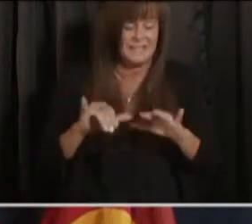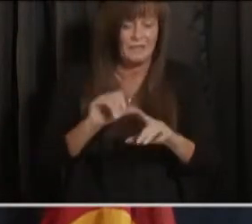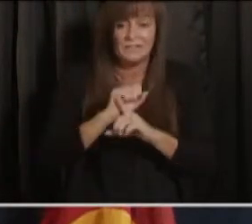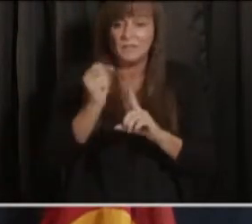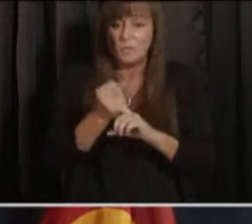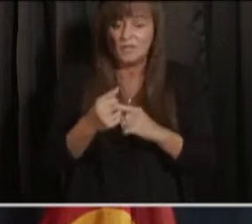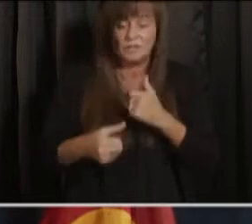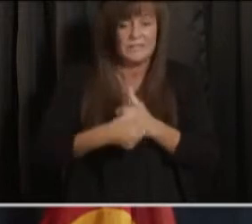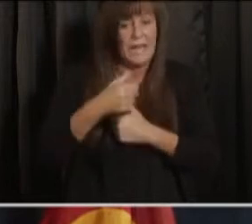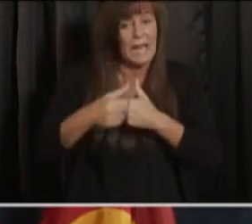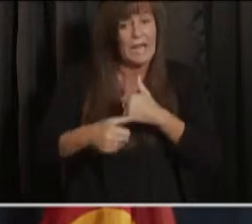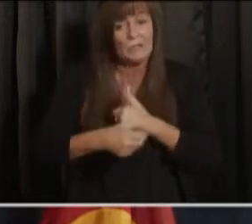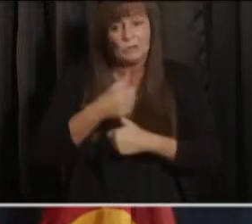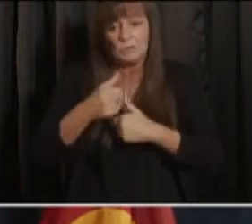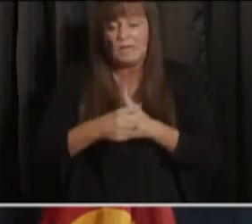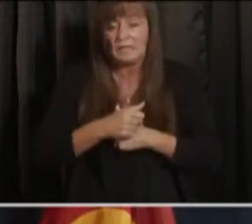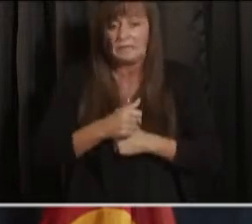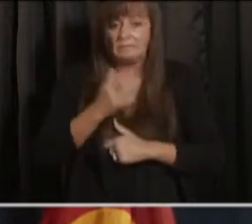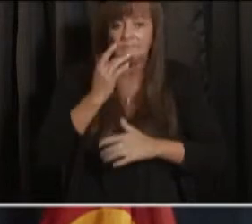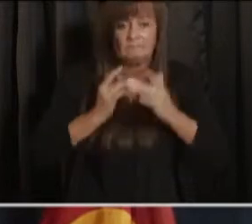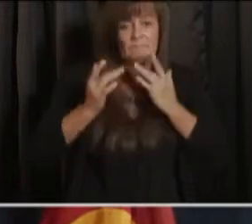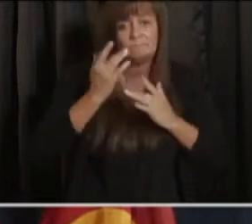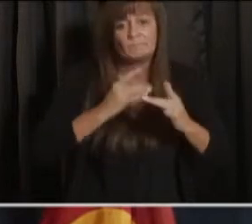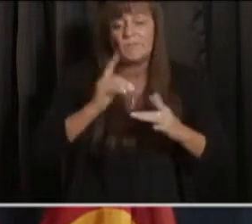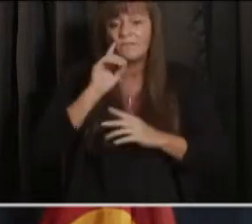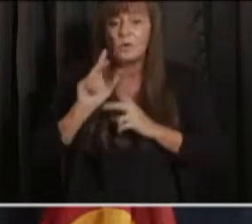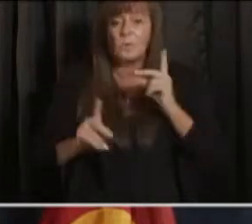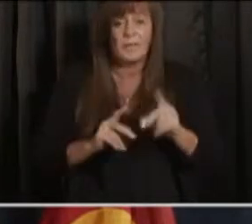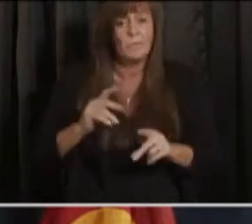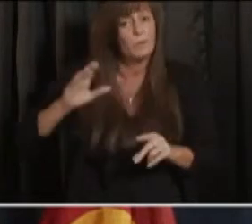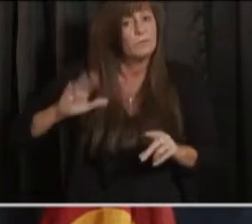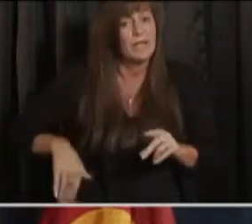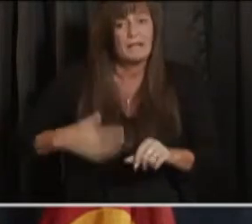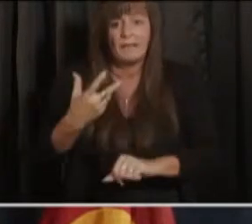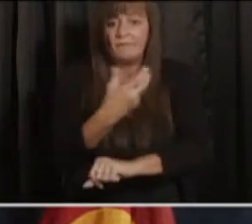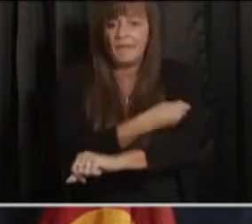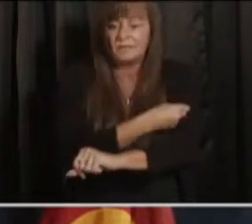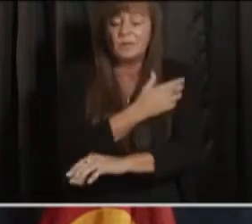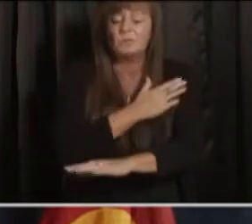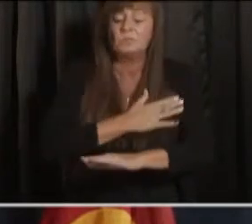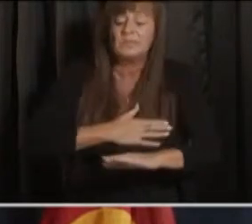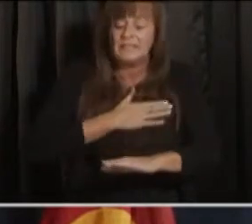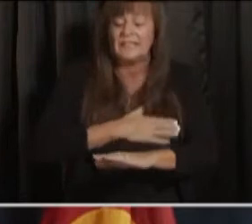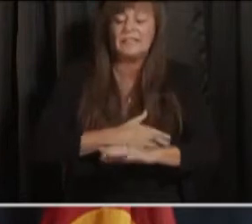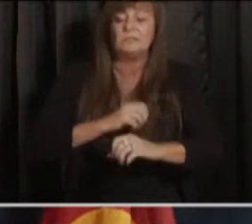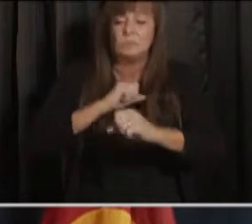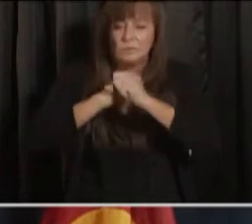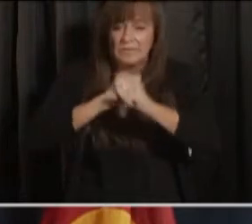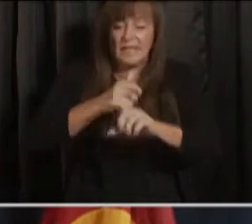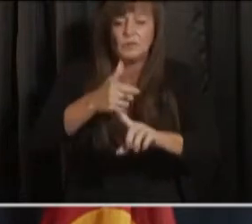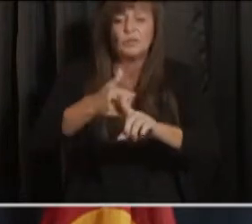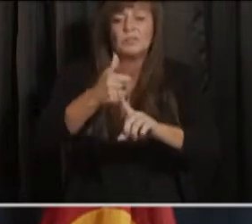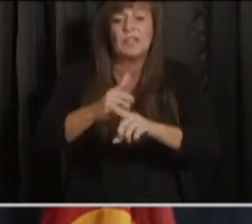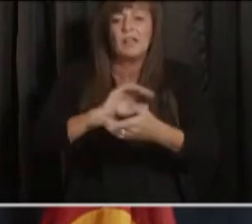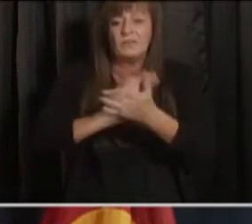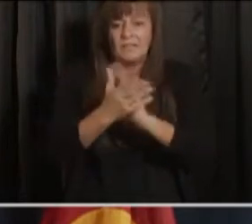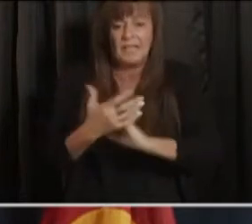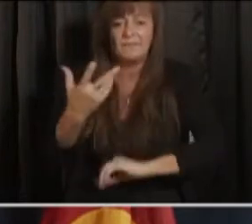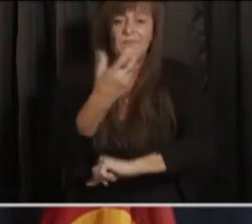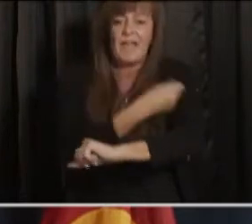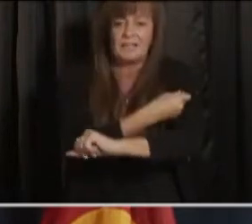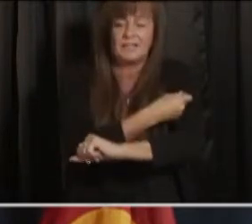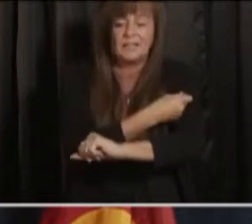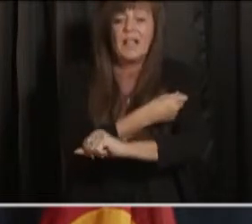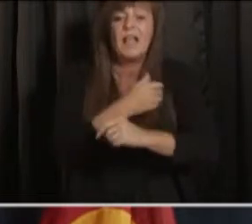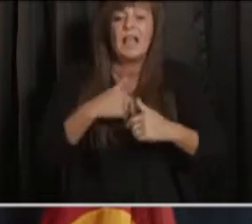is dangerous and dire for those who are unvaccinated. So please get protected and get vaccinated. And as we move forward with our hospital